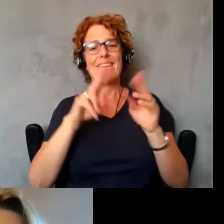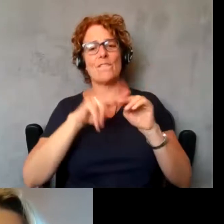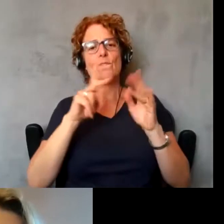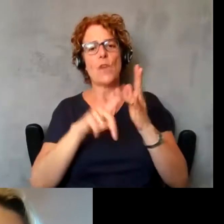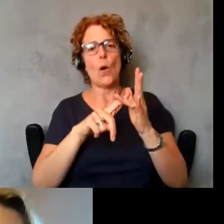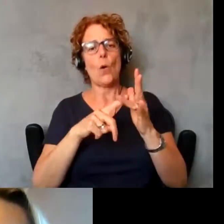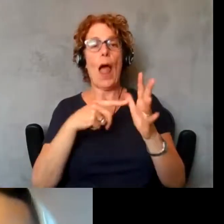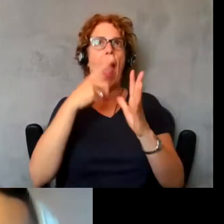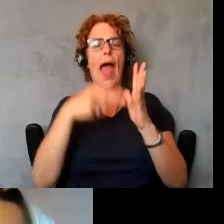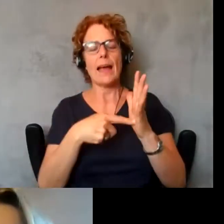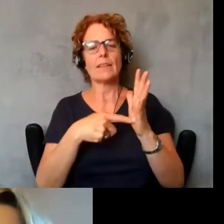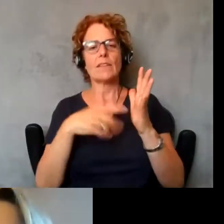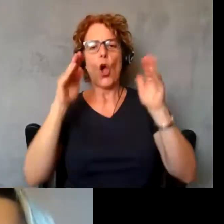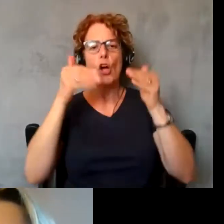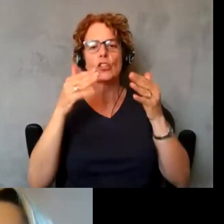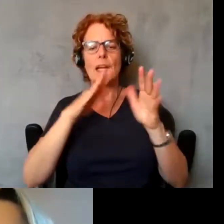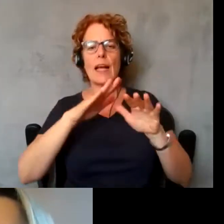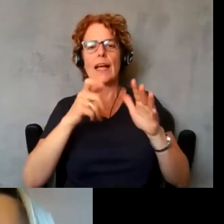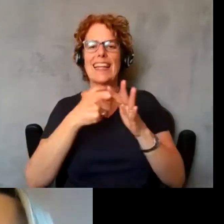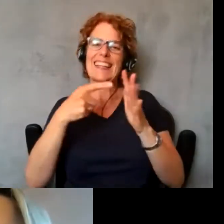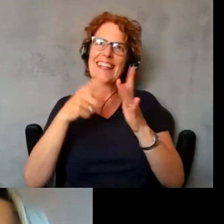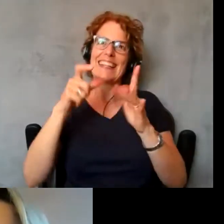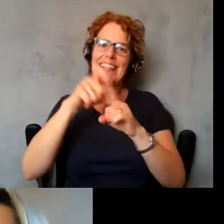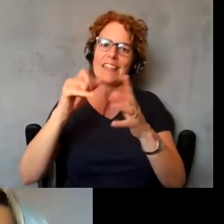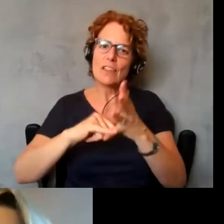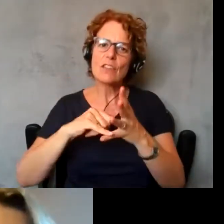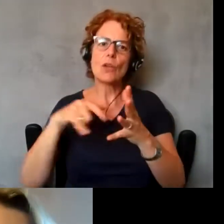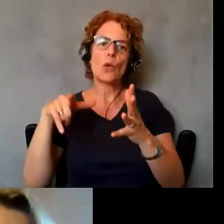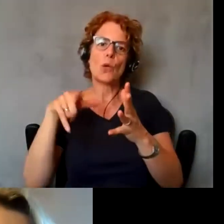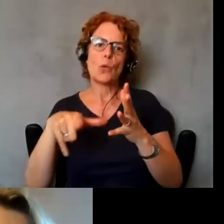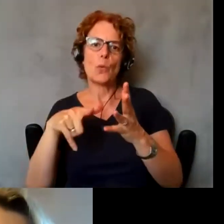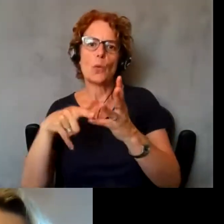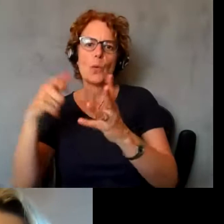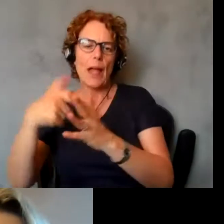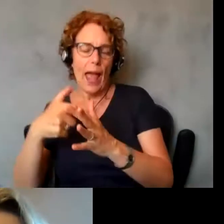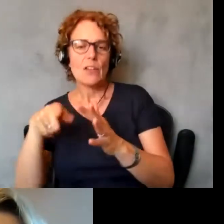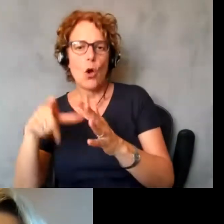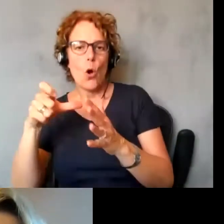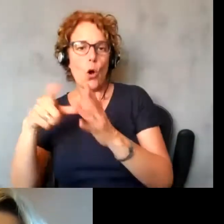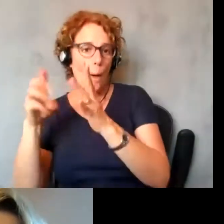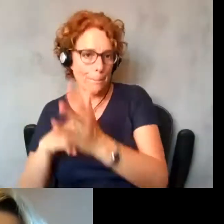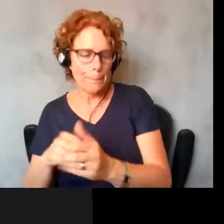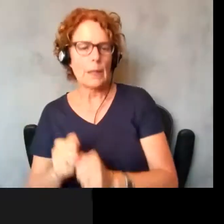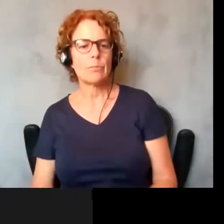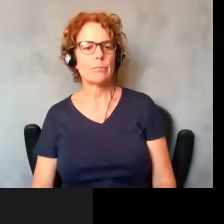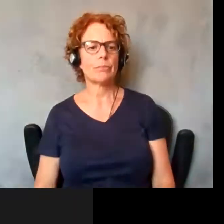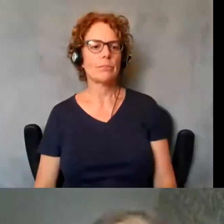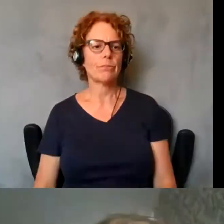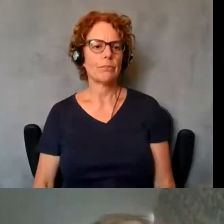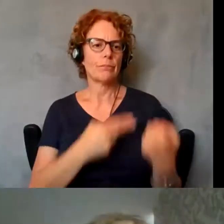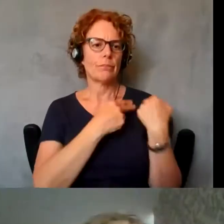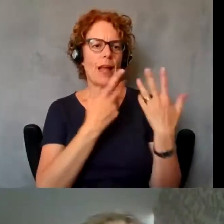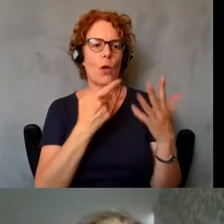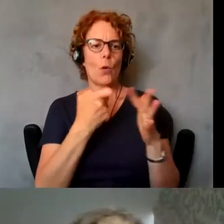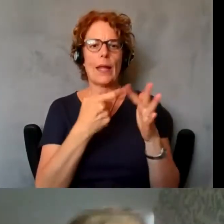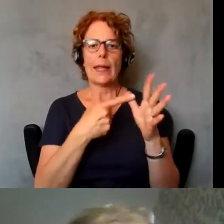info@usherkidsuk.com. Look forward to hearing from you. I'll hand over to Kate now at Retina UK. Thank you, Chloe, and thank you so much,